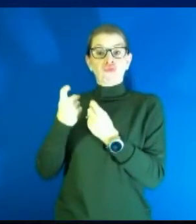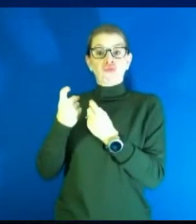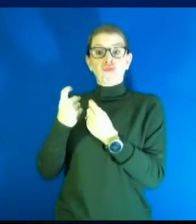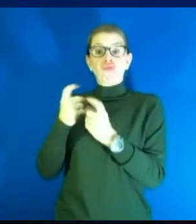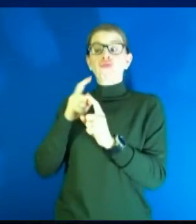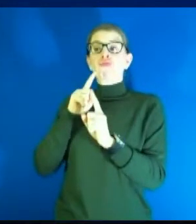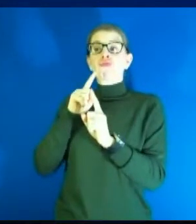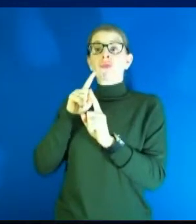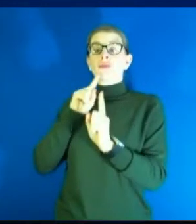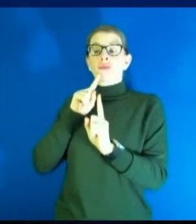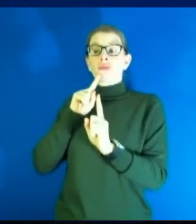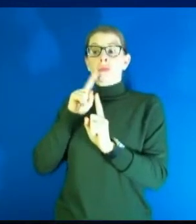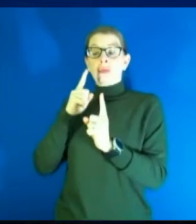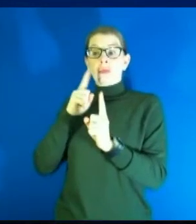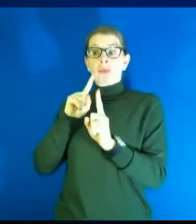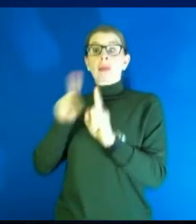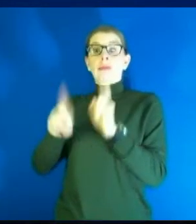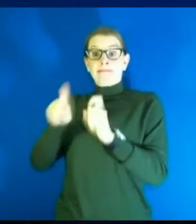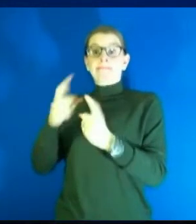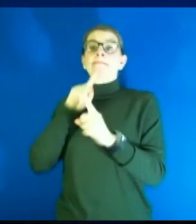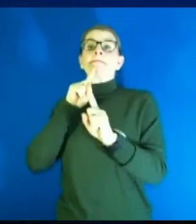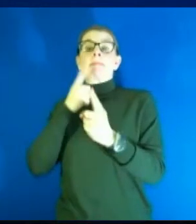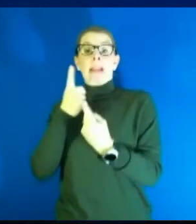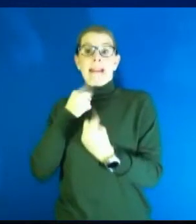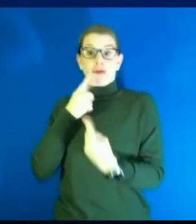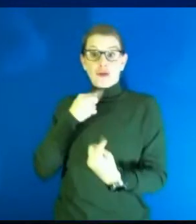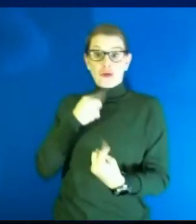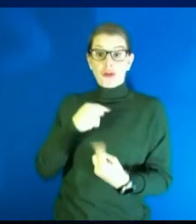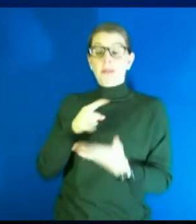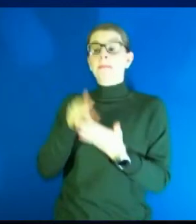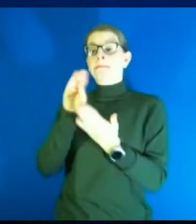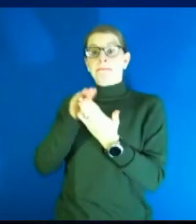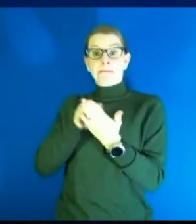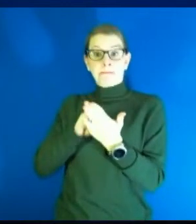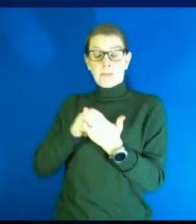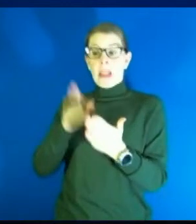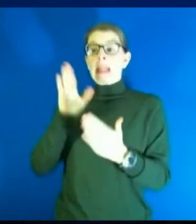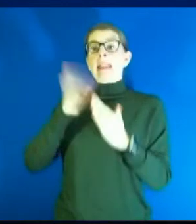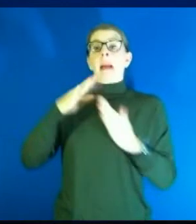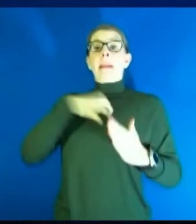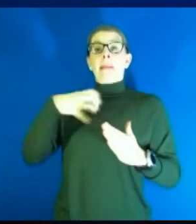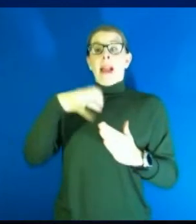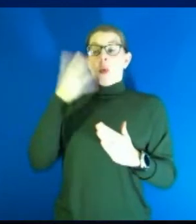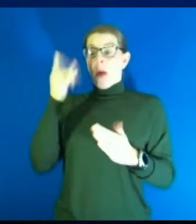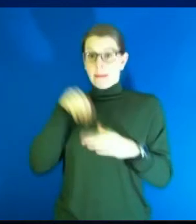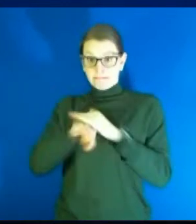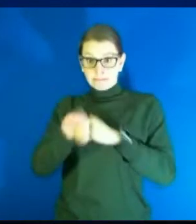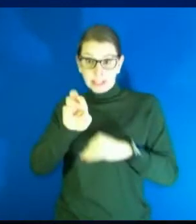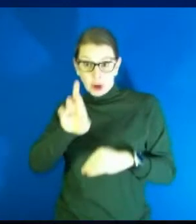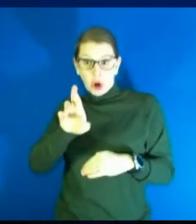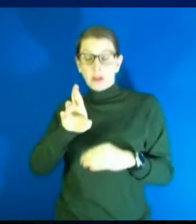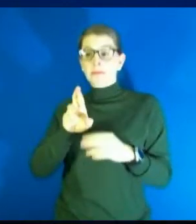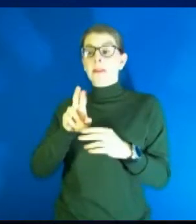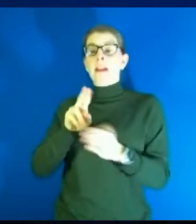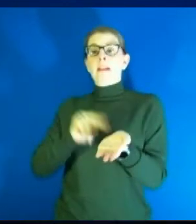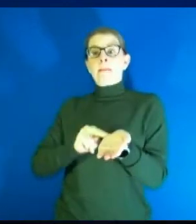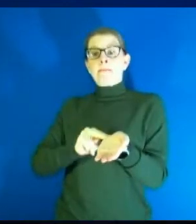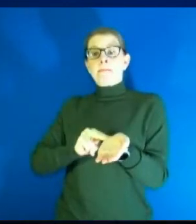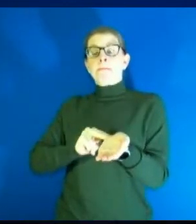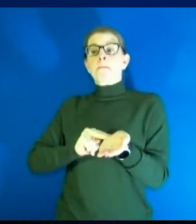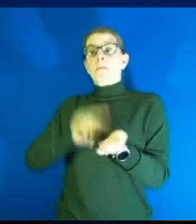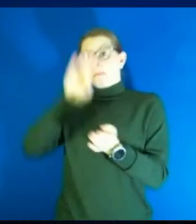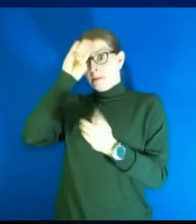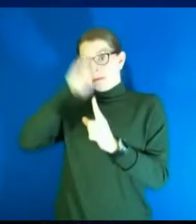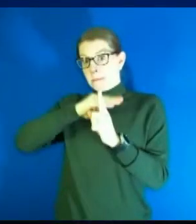presentation, the chief complaint, what they are visiting us for, and then uses their vital signs and kind of integrates all